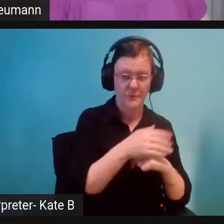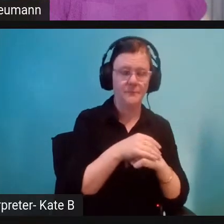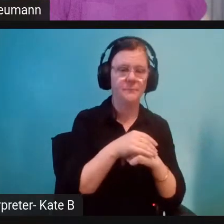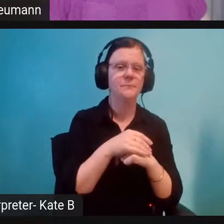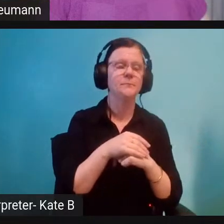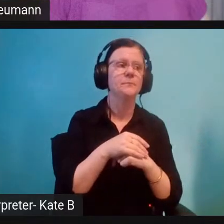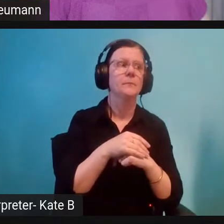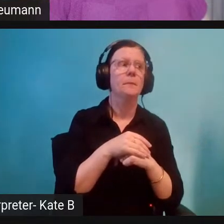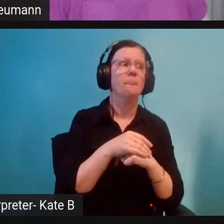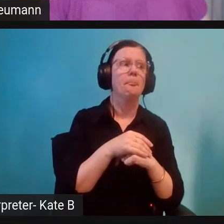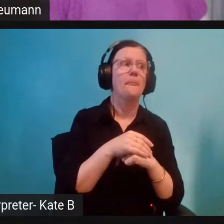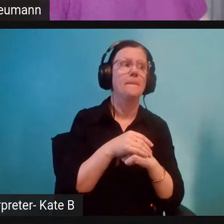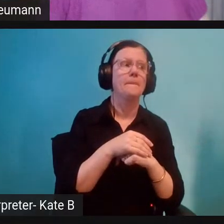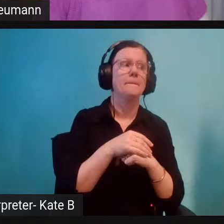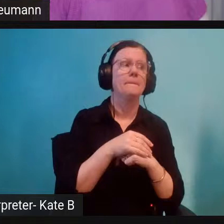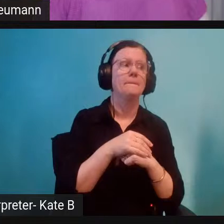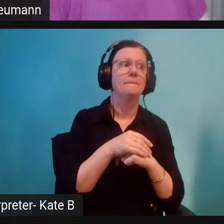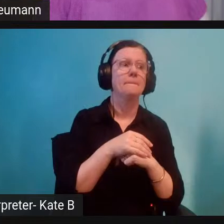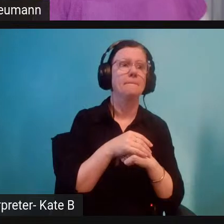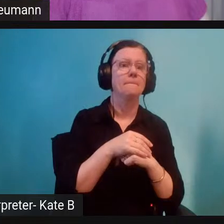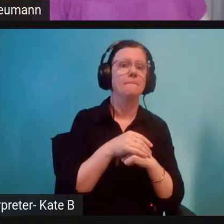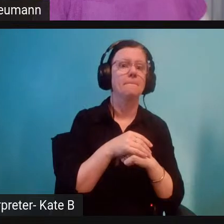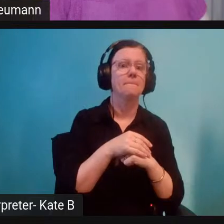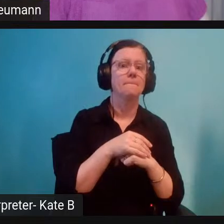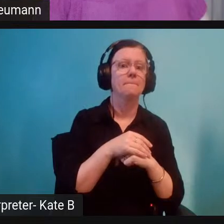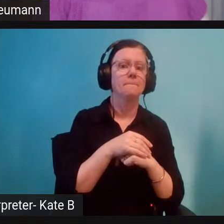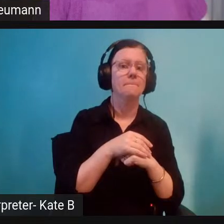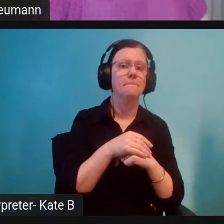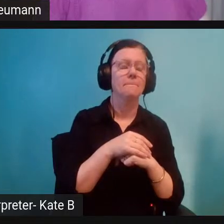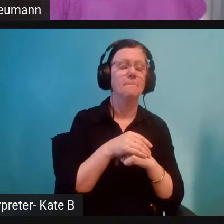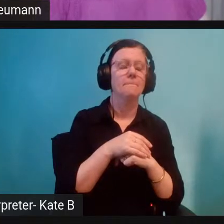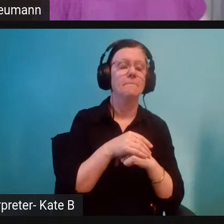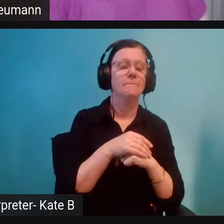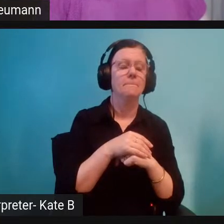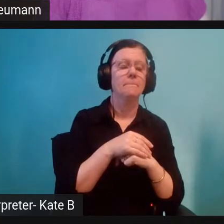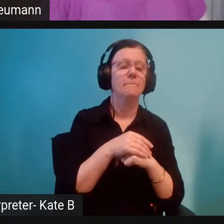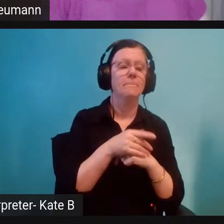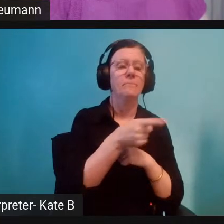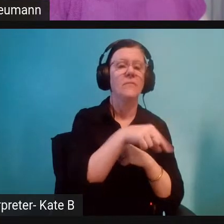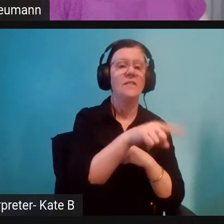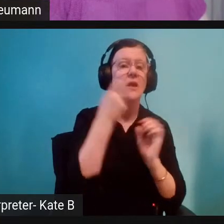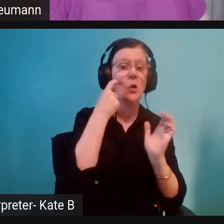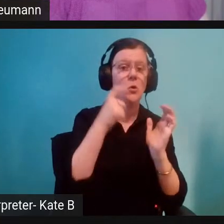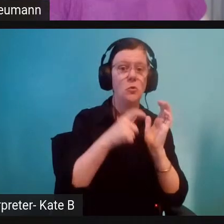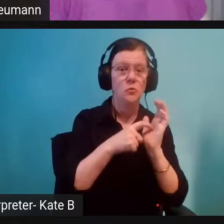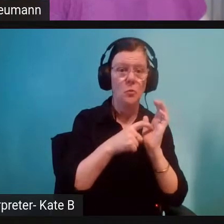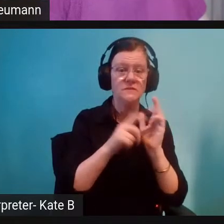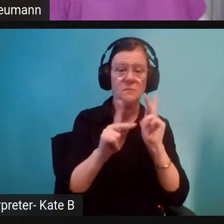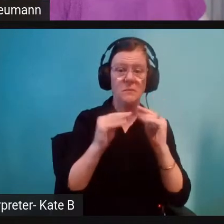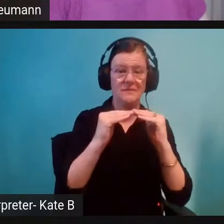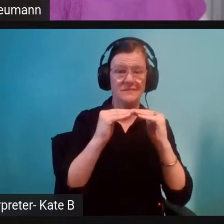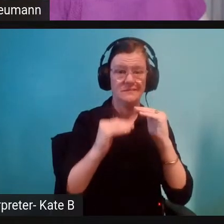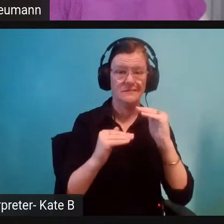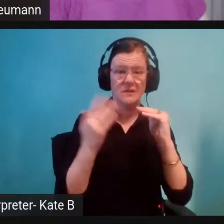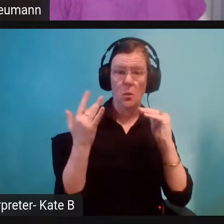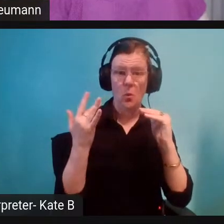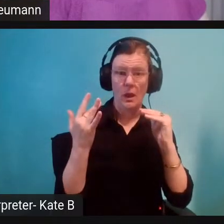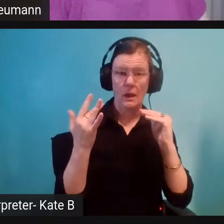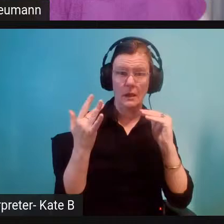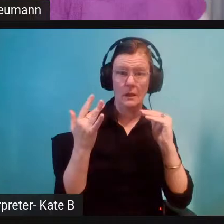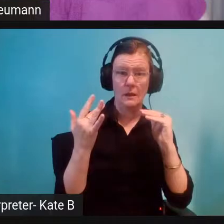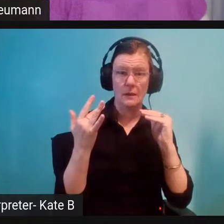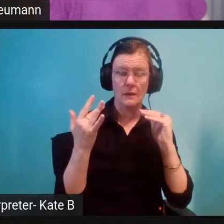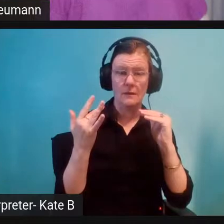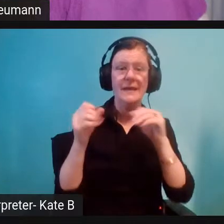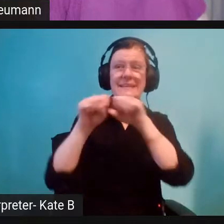been seeing is the deficit, in part, has been the result of students of the